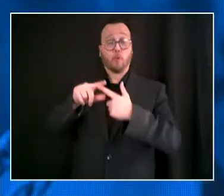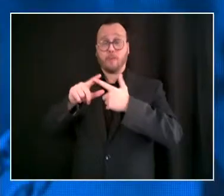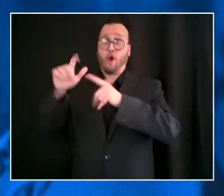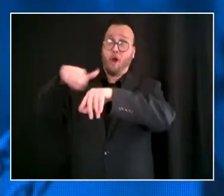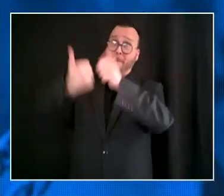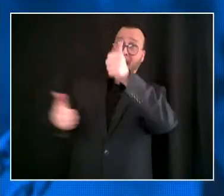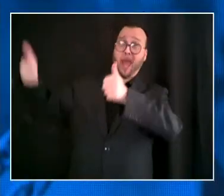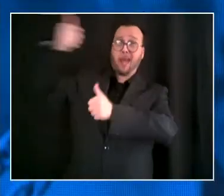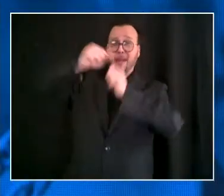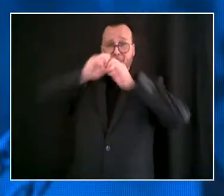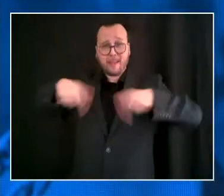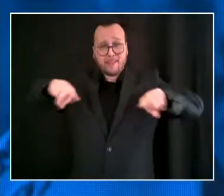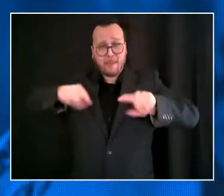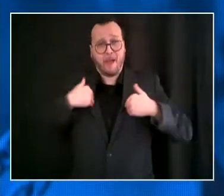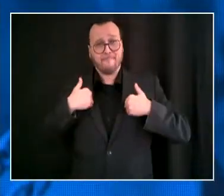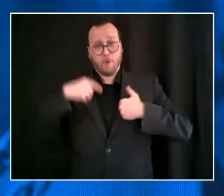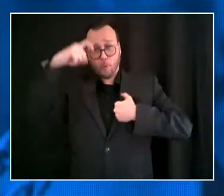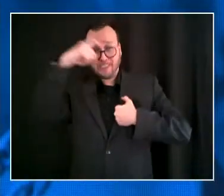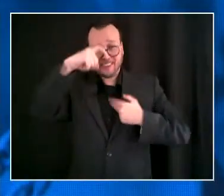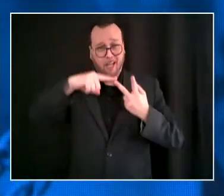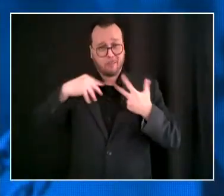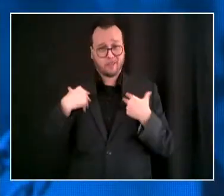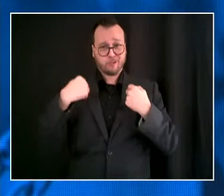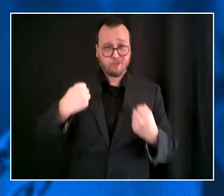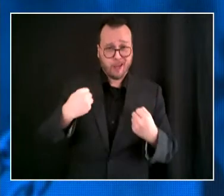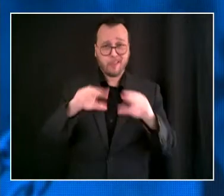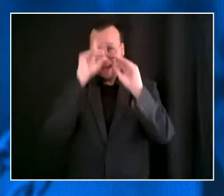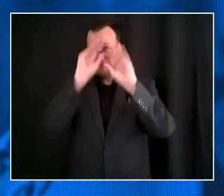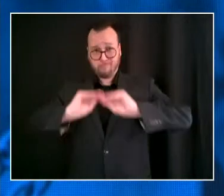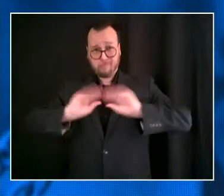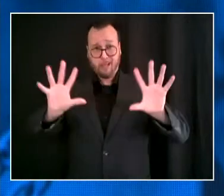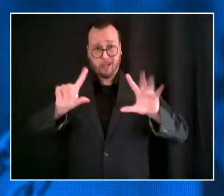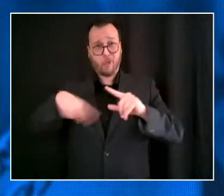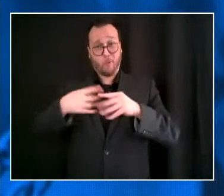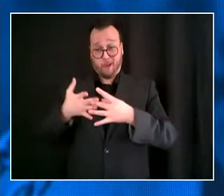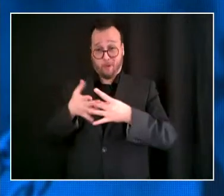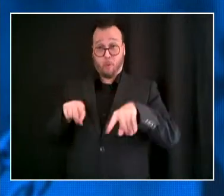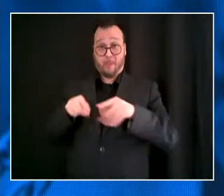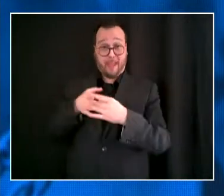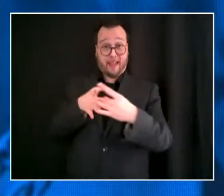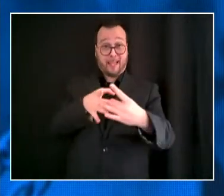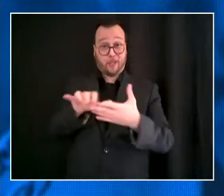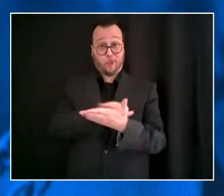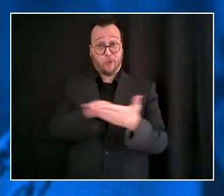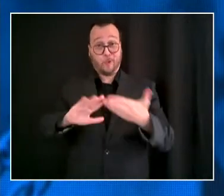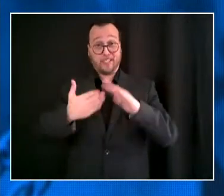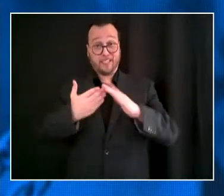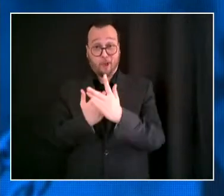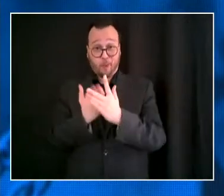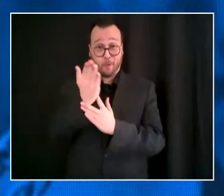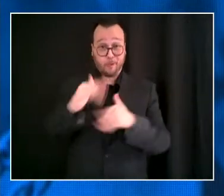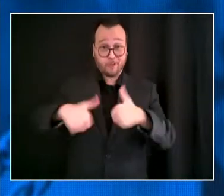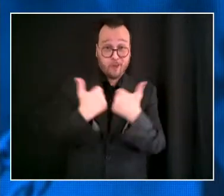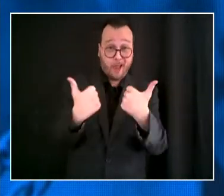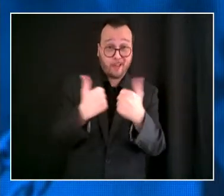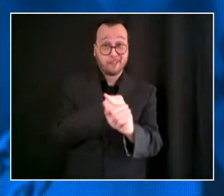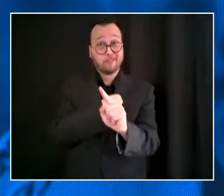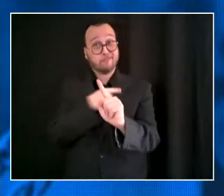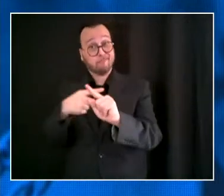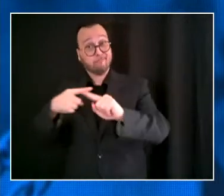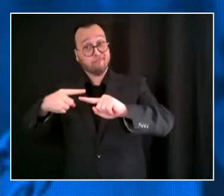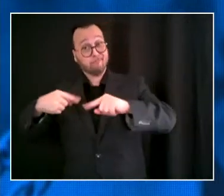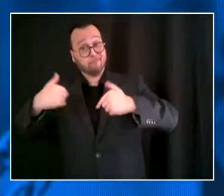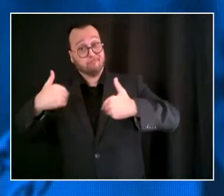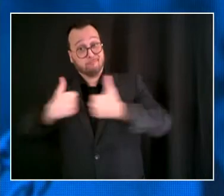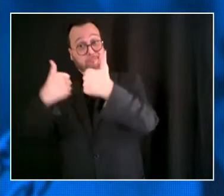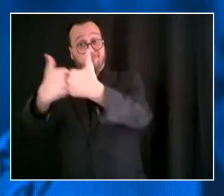wisdom, strength, and clarity as they lead New York City through its challenges and triumphs.